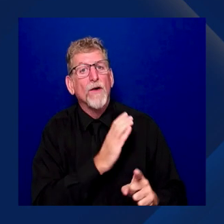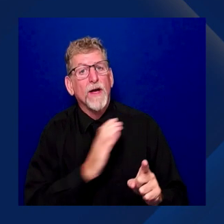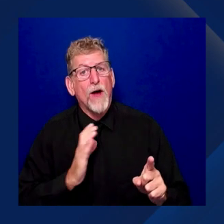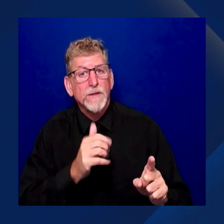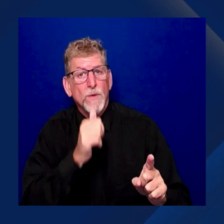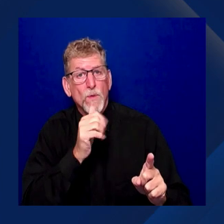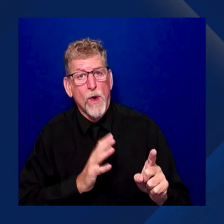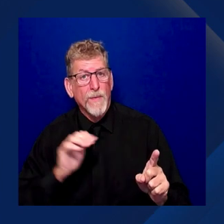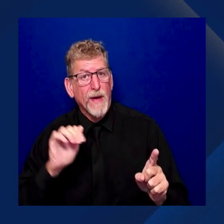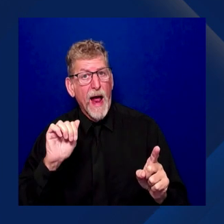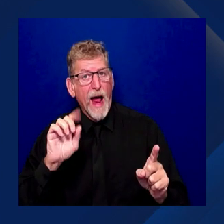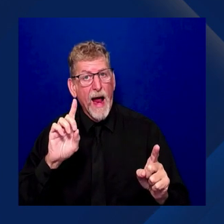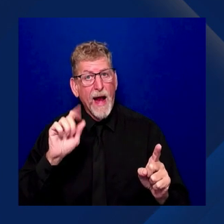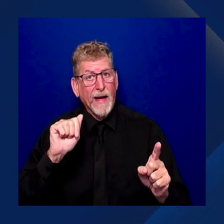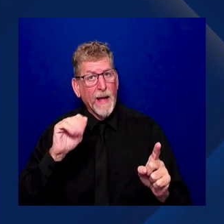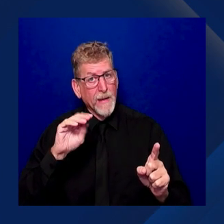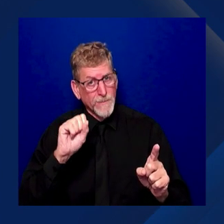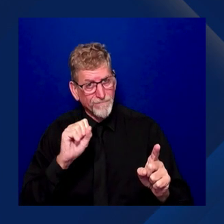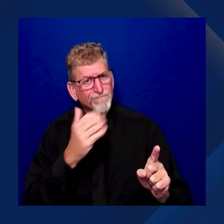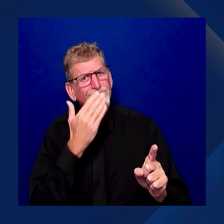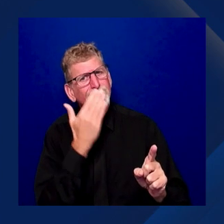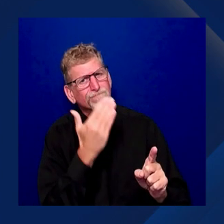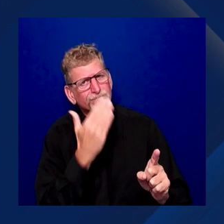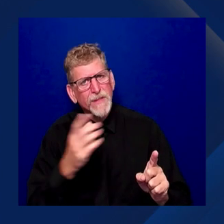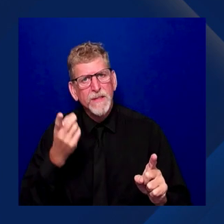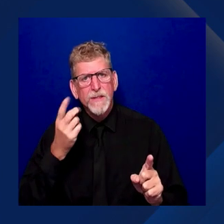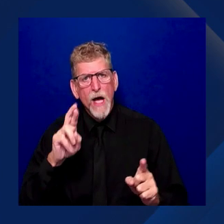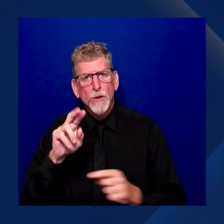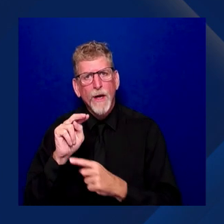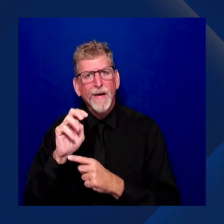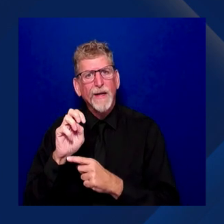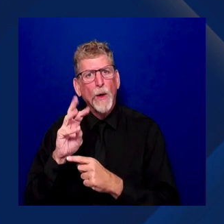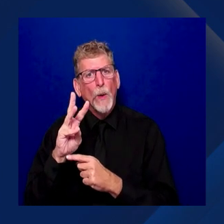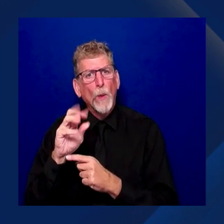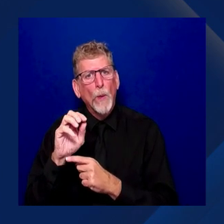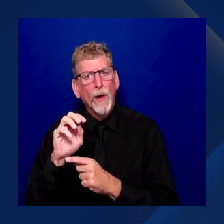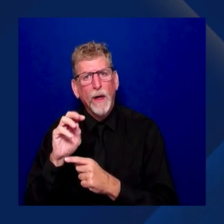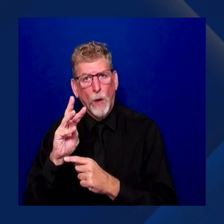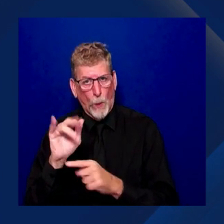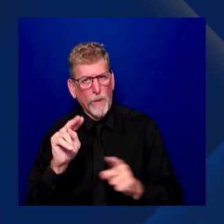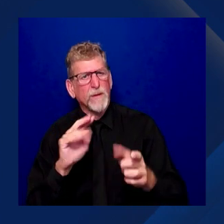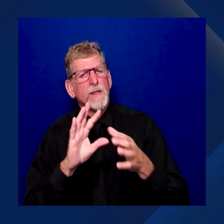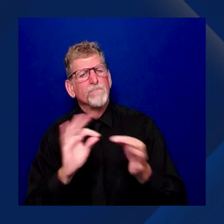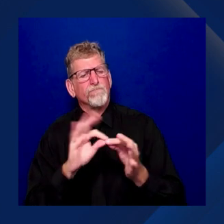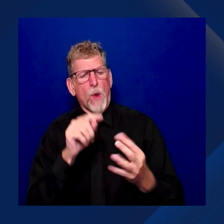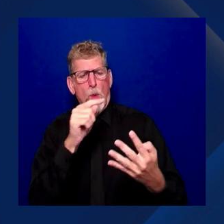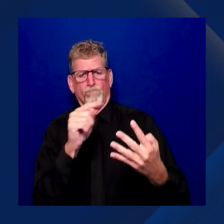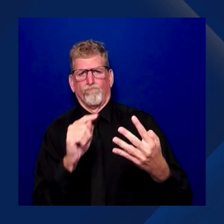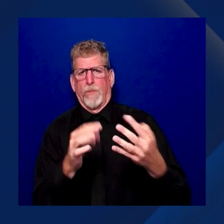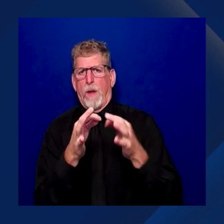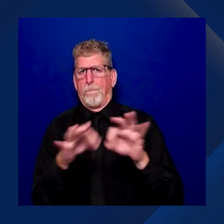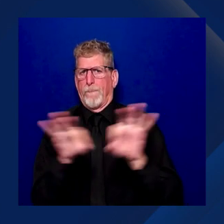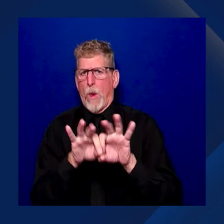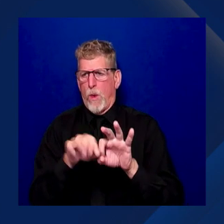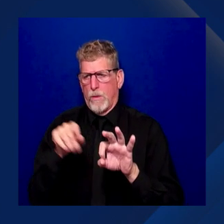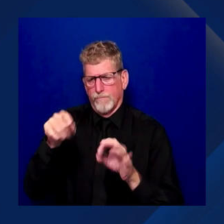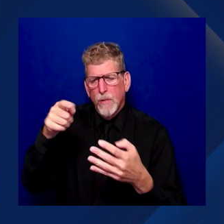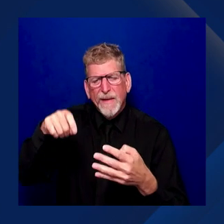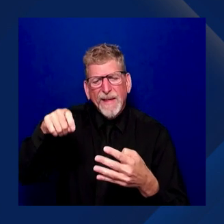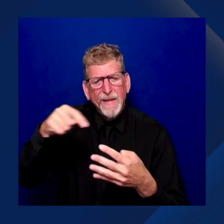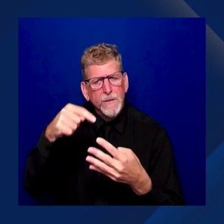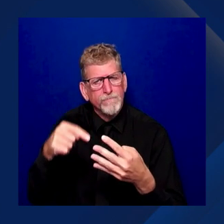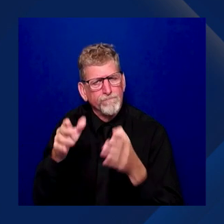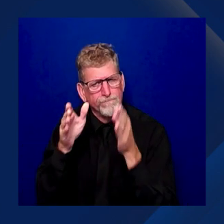points about the importance of listening to mothers and mental health, and also the link between mothers